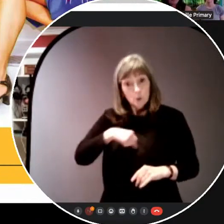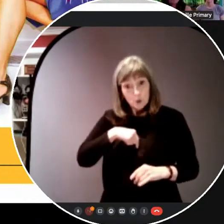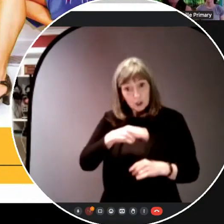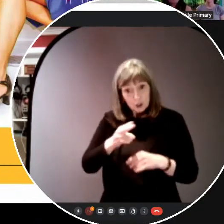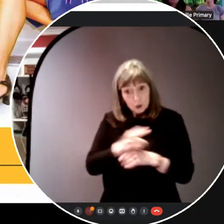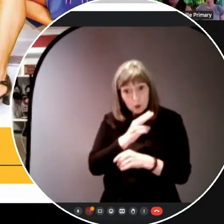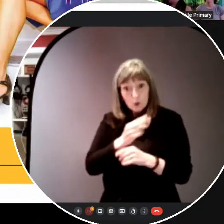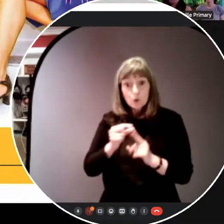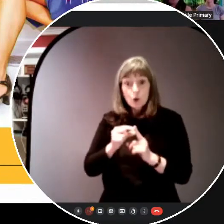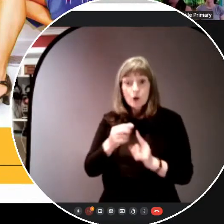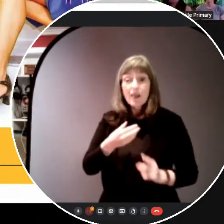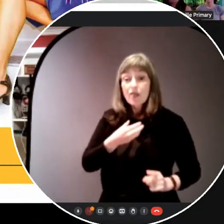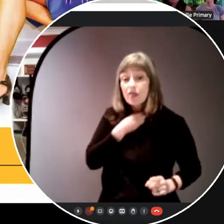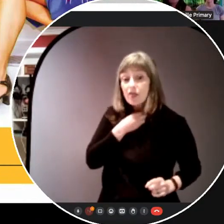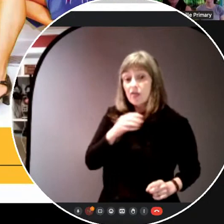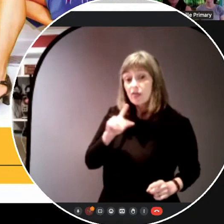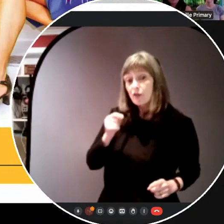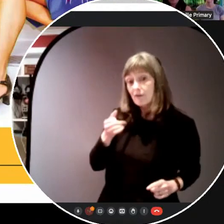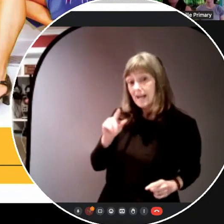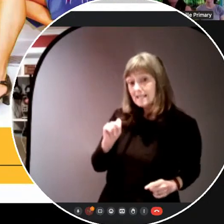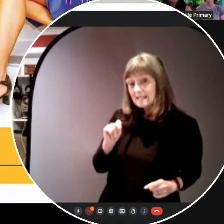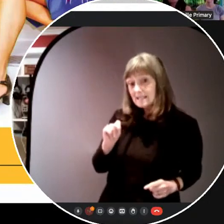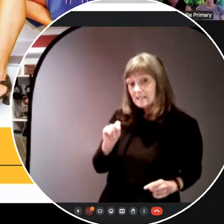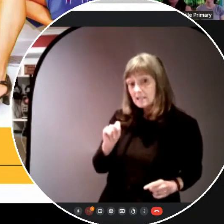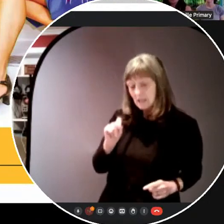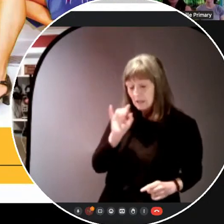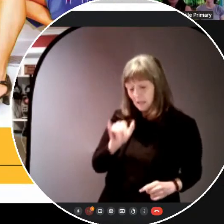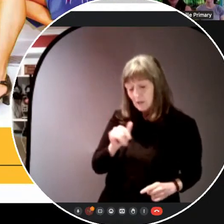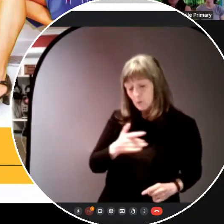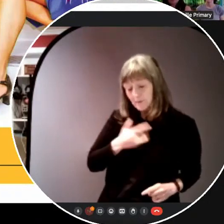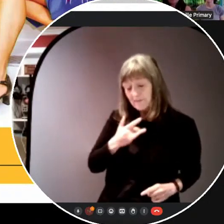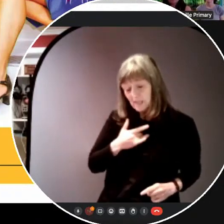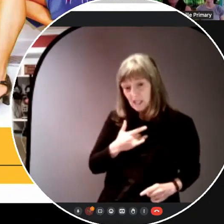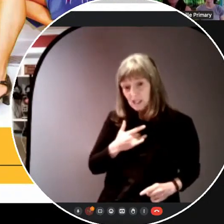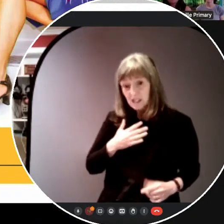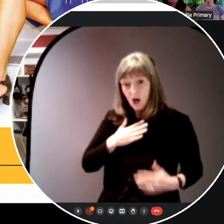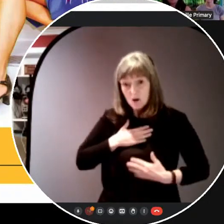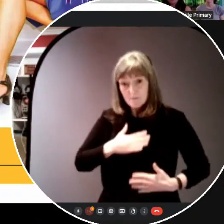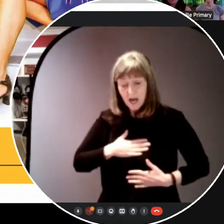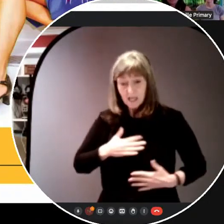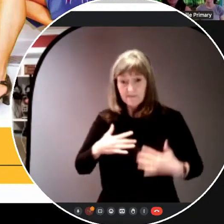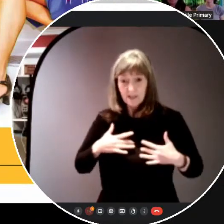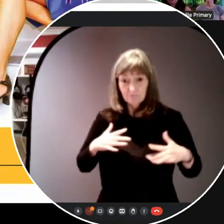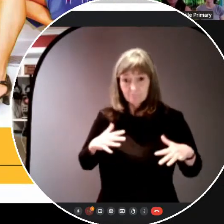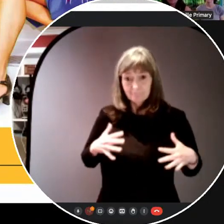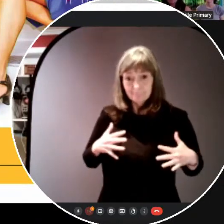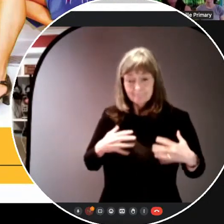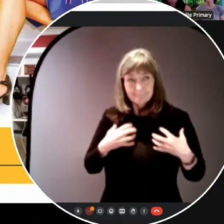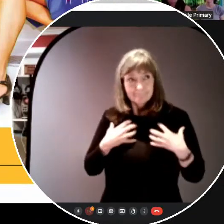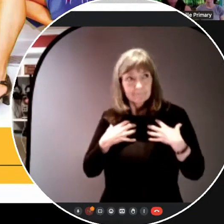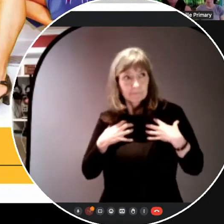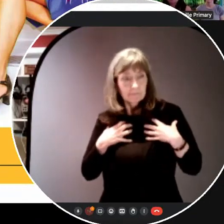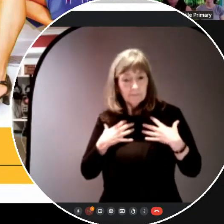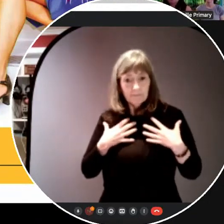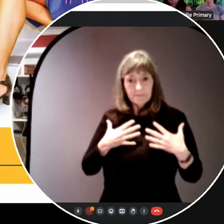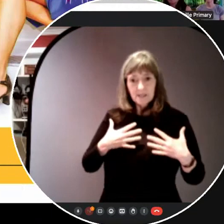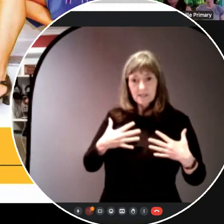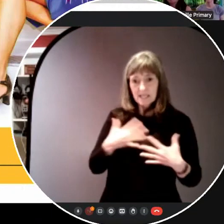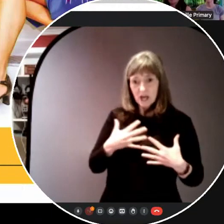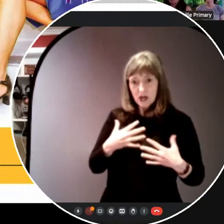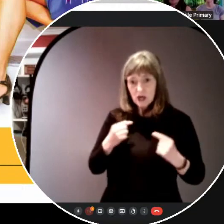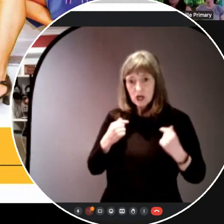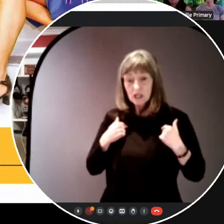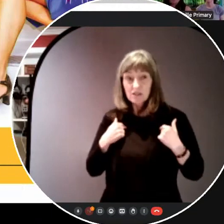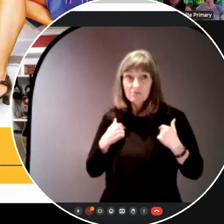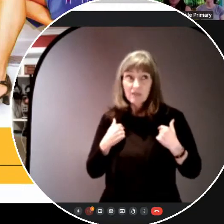threat, it's because we are truly feeling a physiological response to these notices that we're receiving in the community